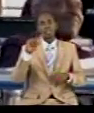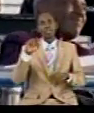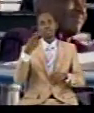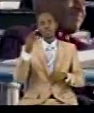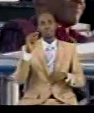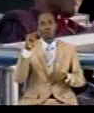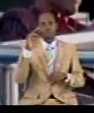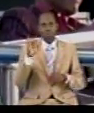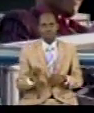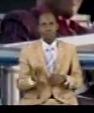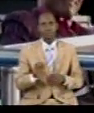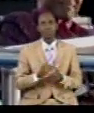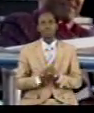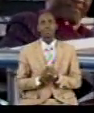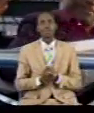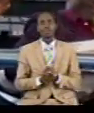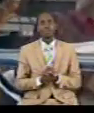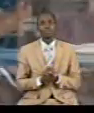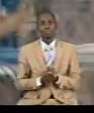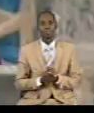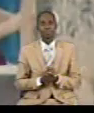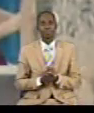sir.